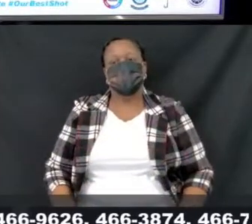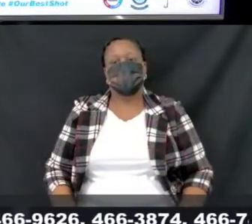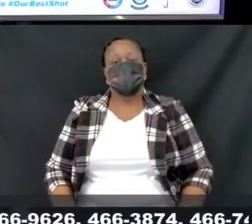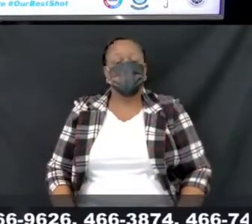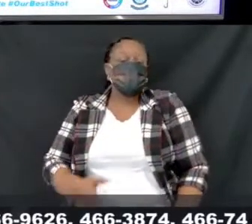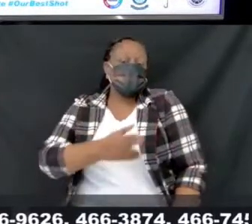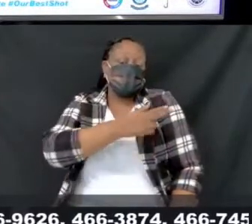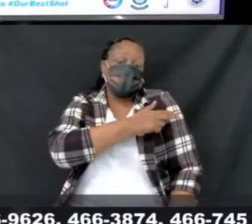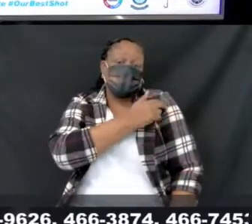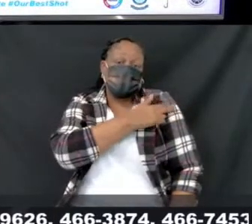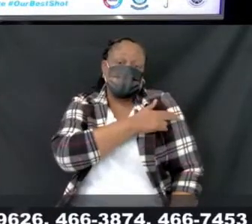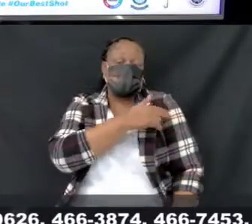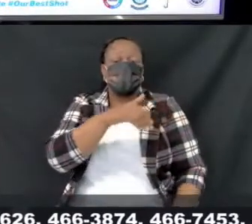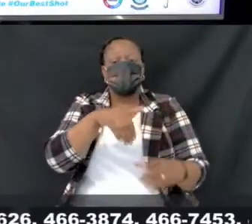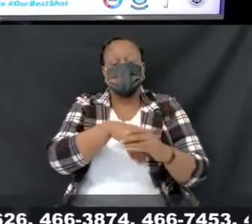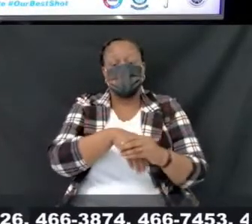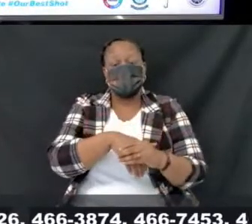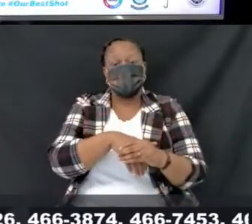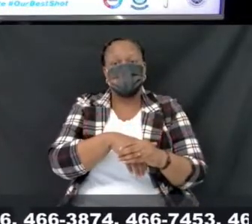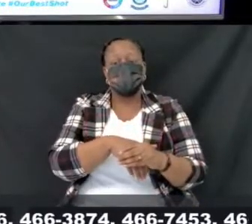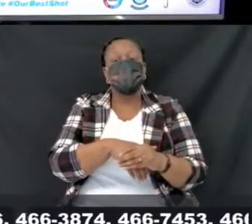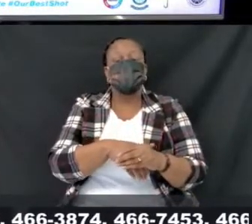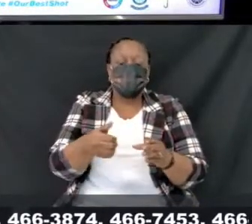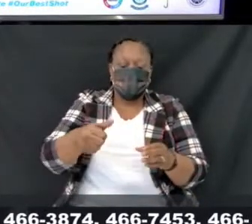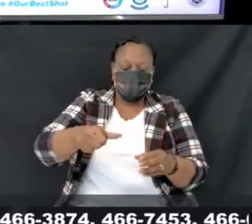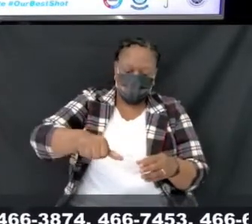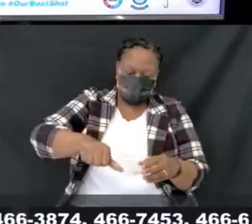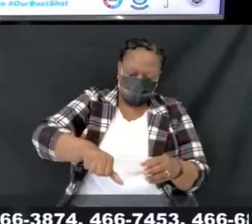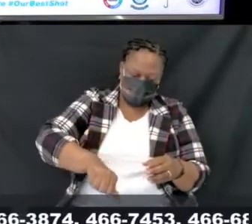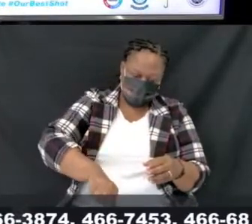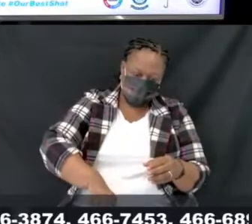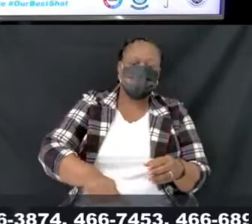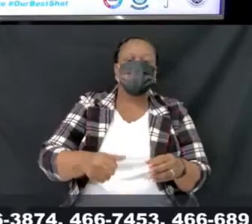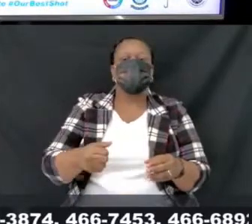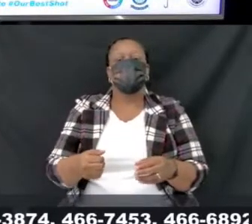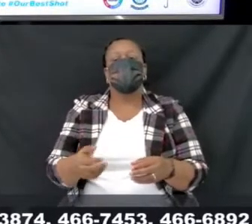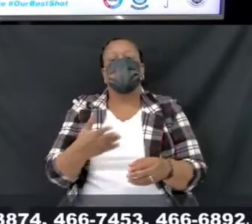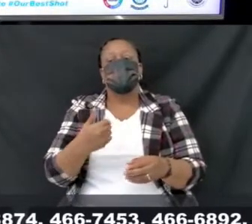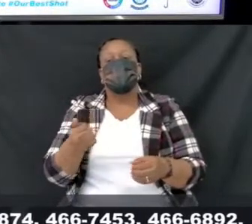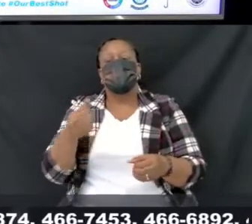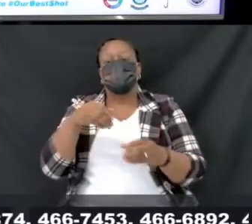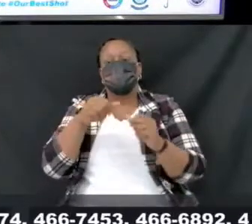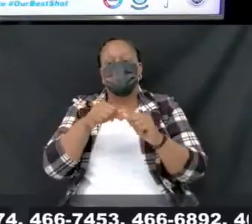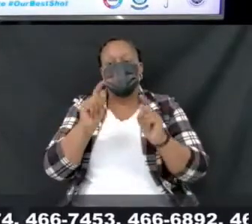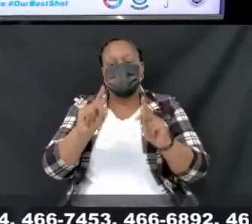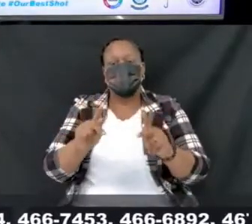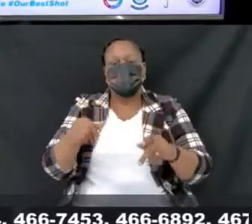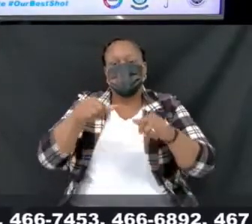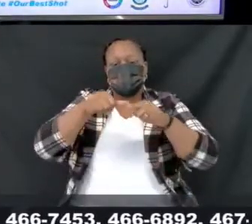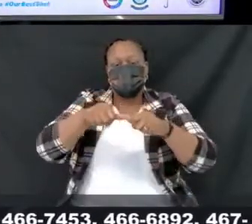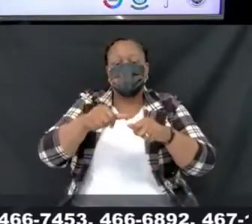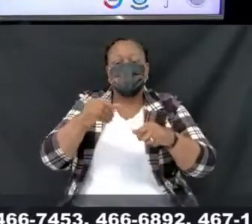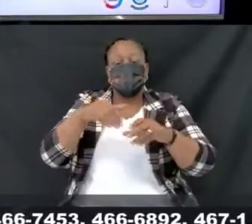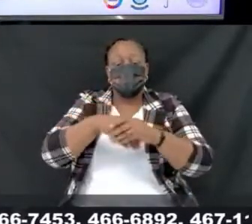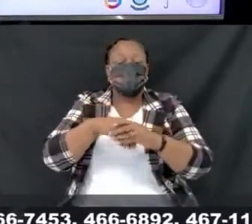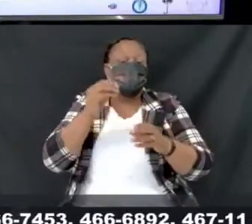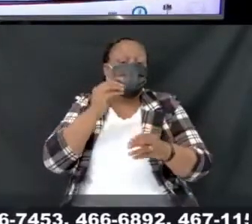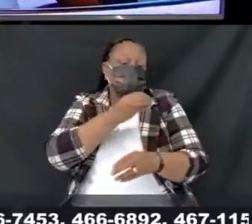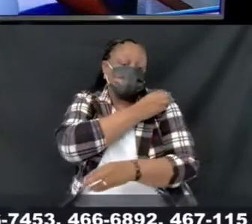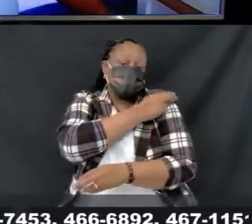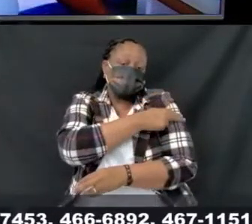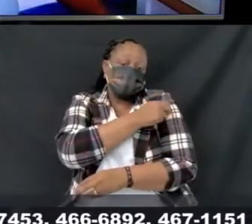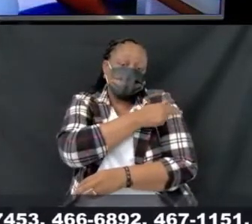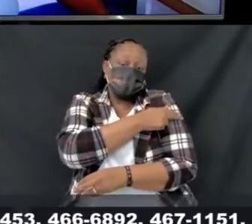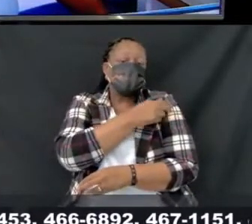Hospitalizations from COVID in the Federation are down, and those hospitalized are stable. All the departments